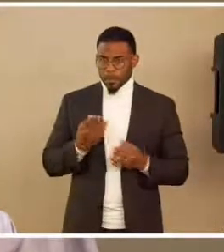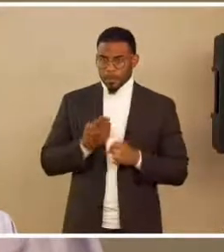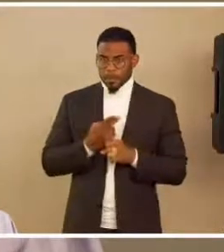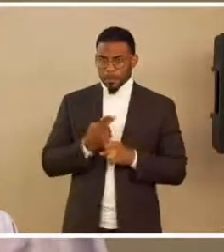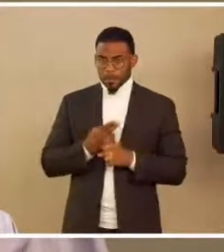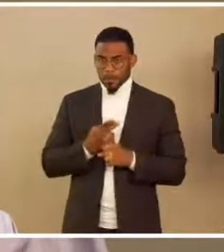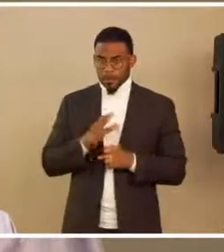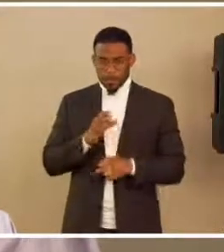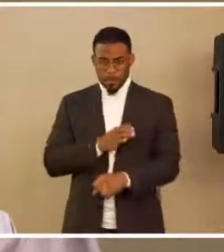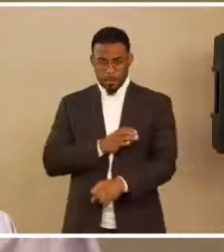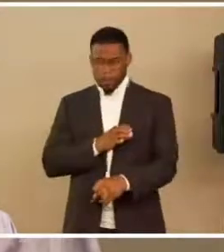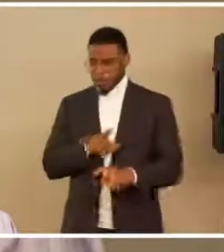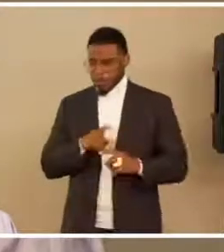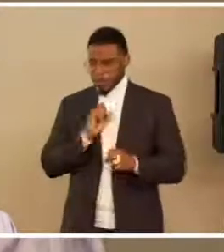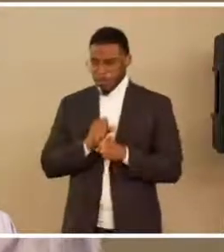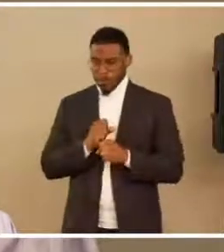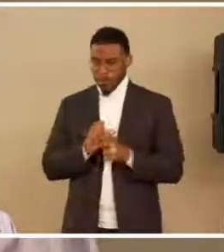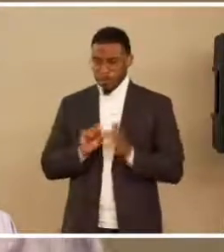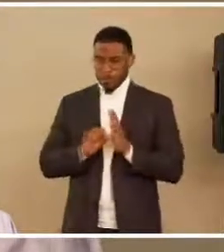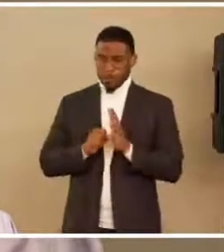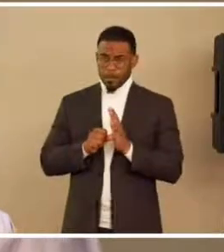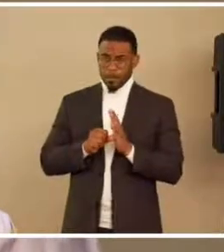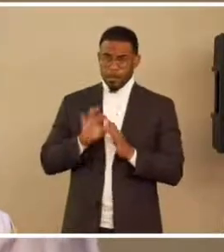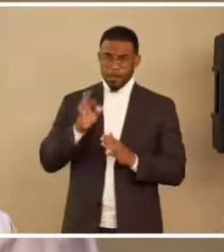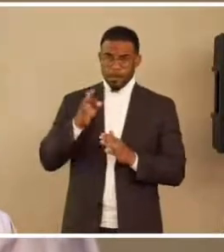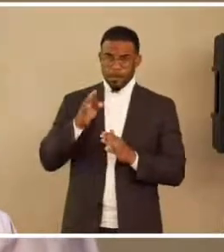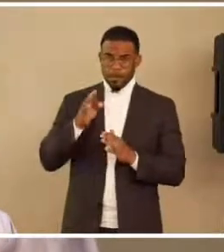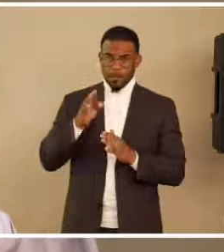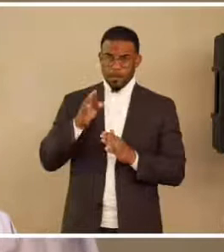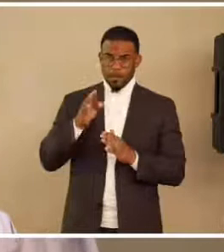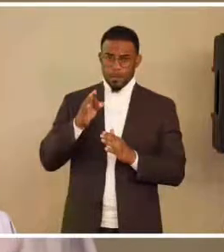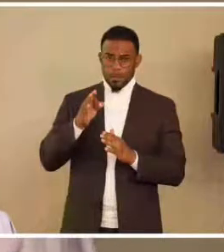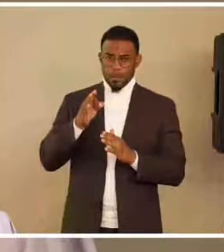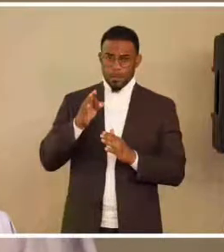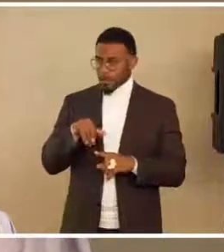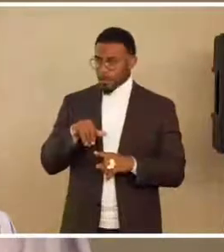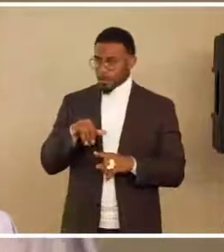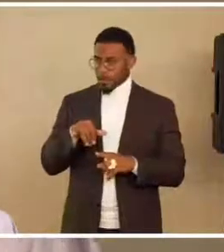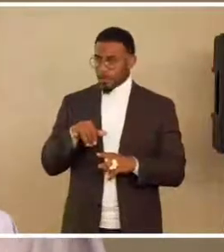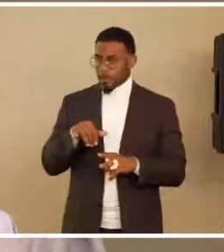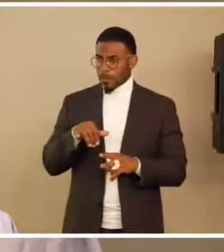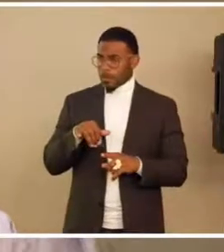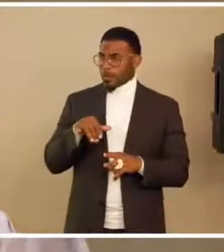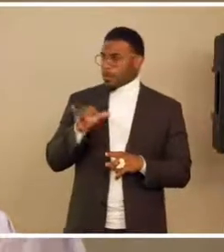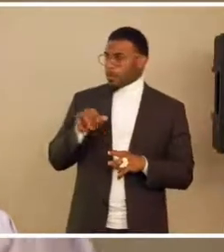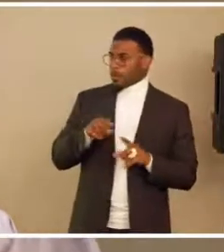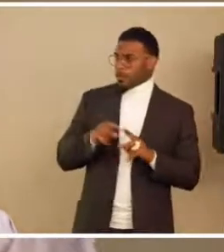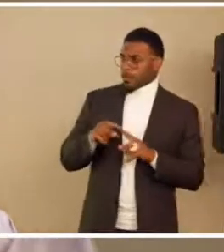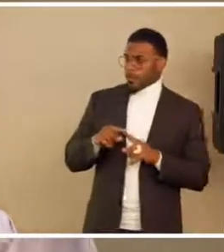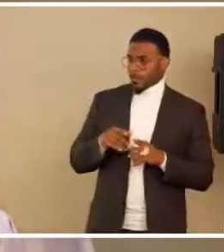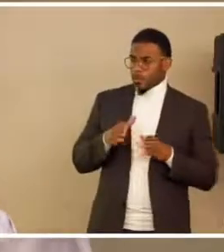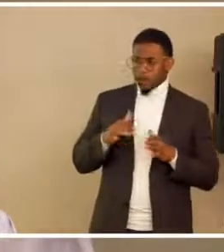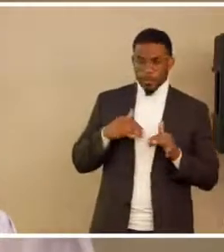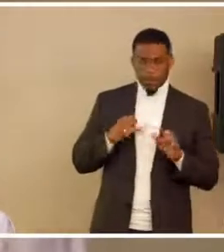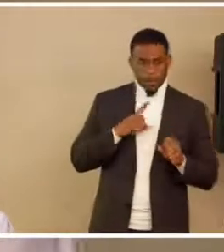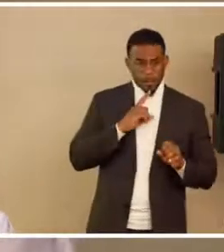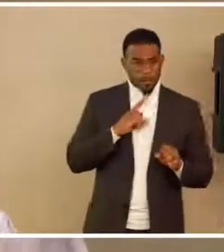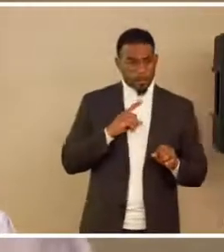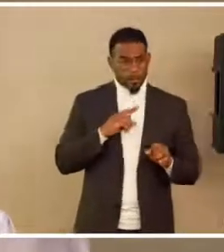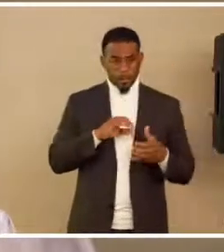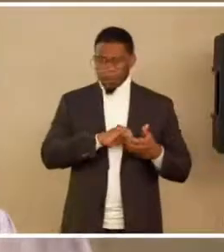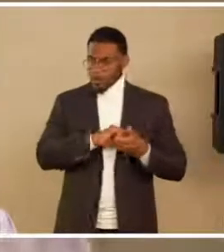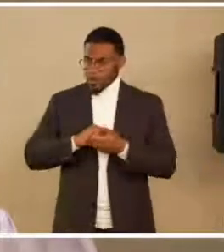using his power actually to push French narratives. And I think that, you know, that's also a way we can be, you